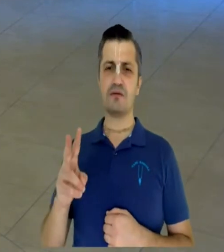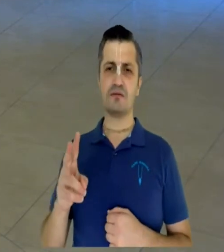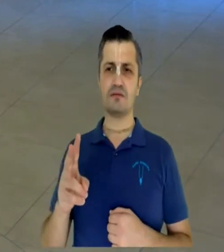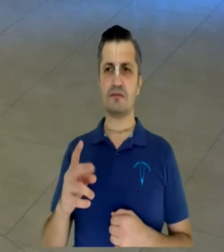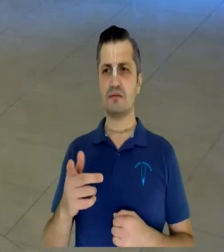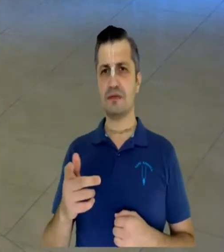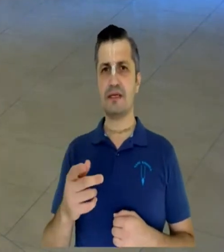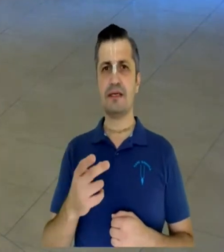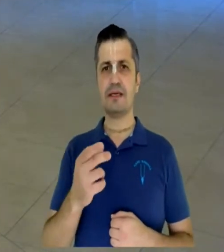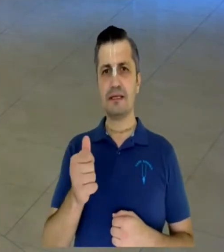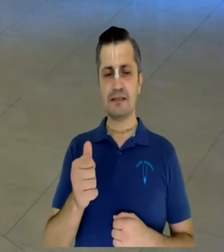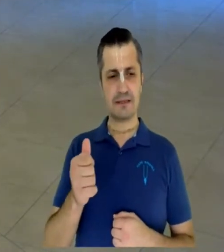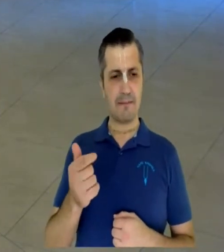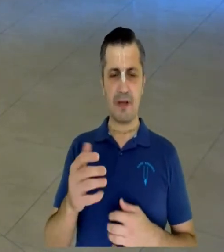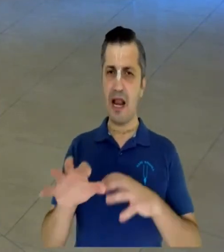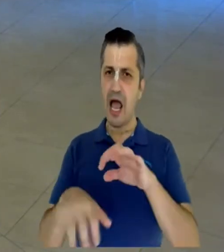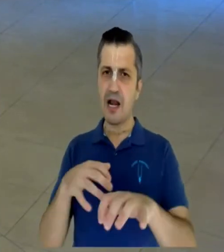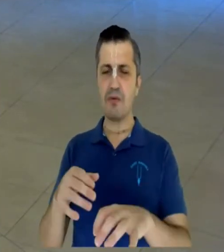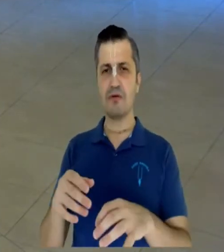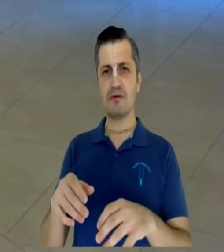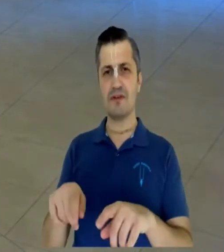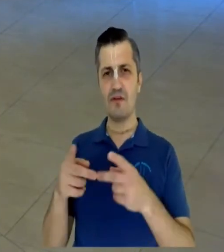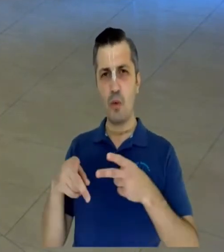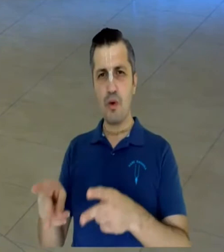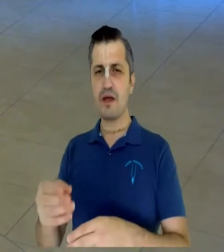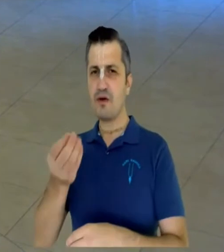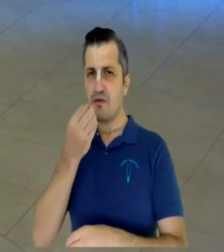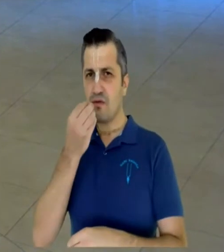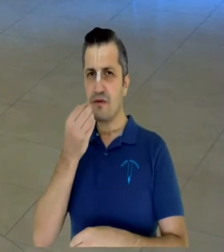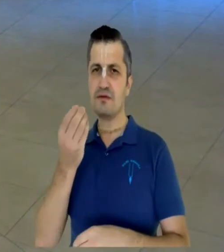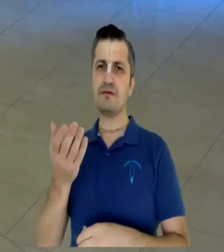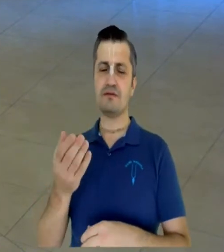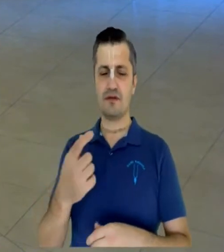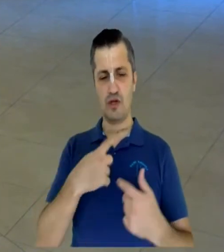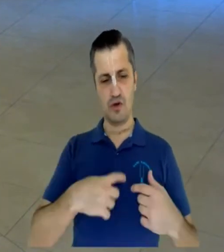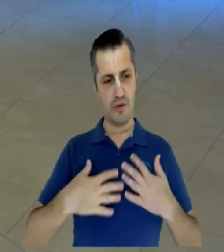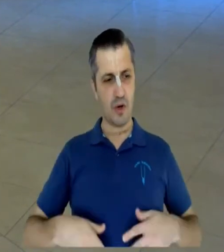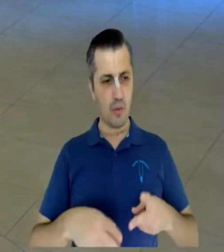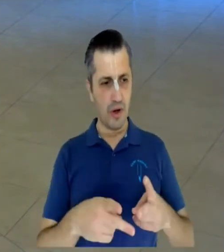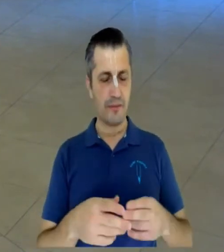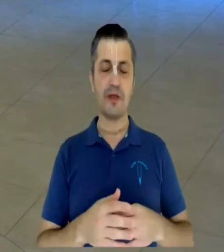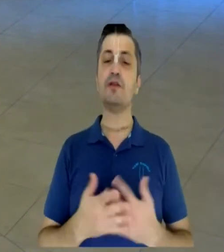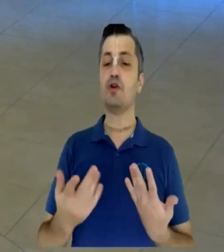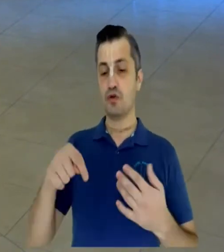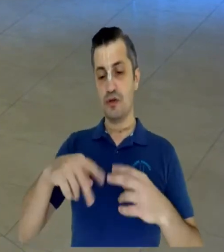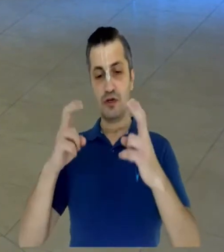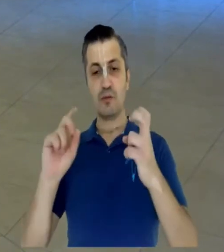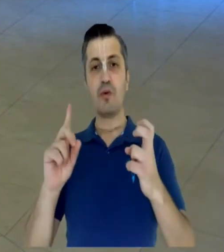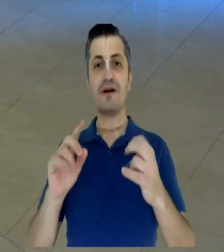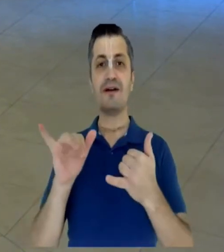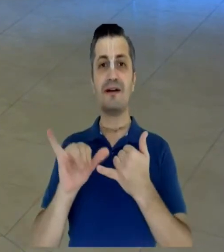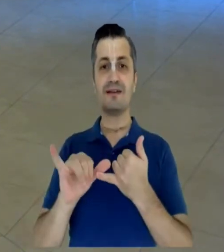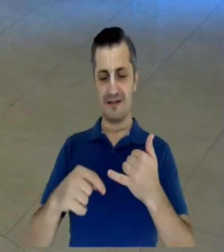So in terms of, as it's discussed, that Krishna is the fire of digestion, and when